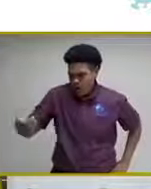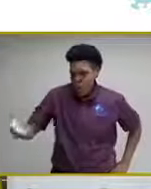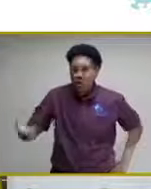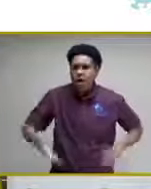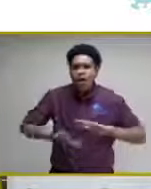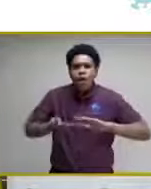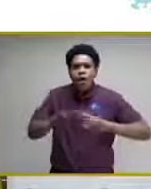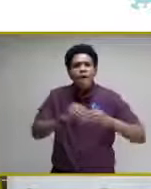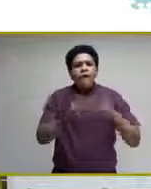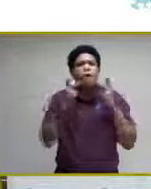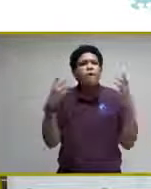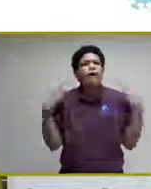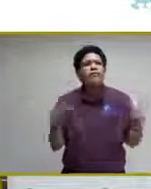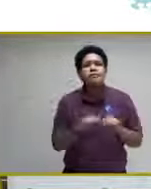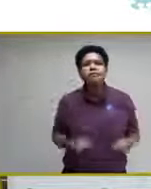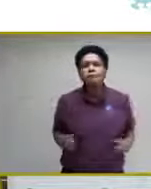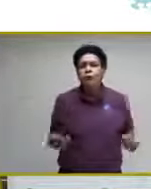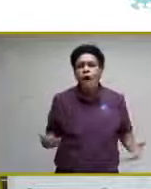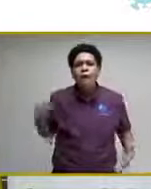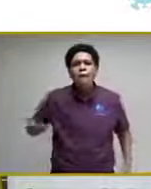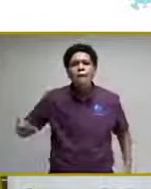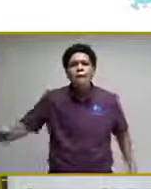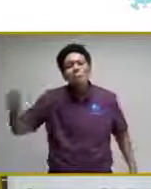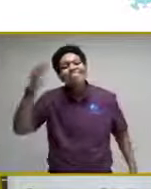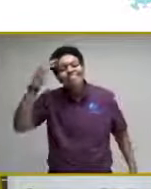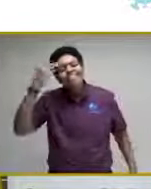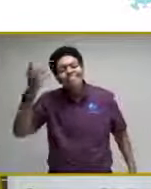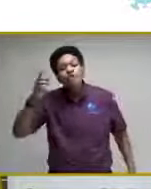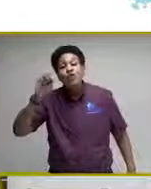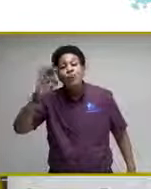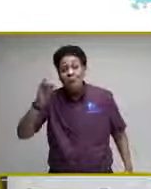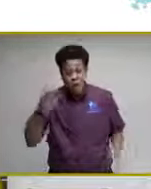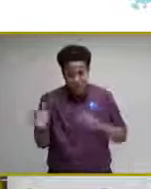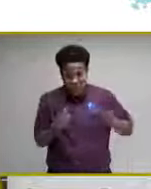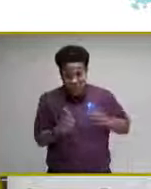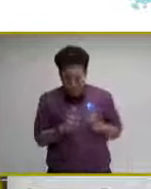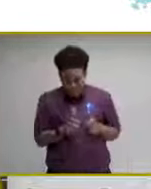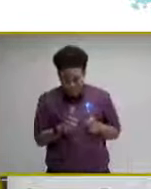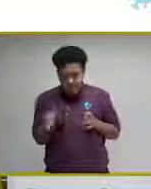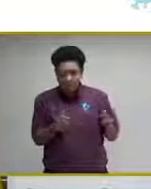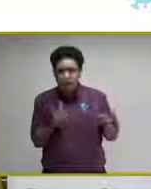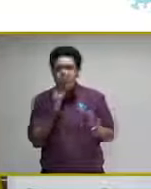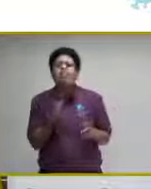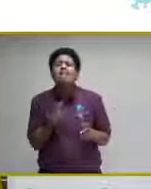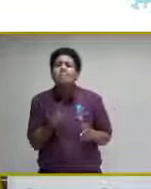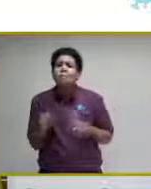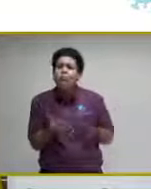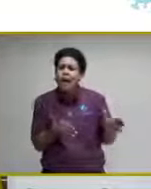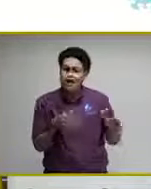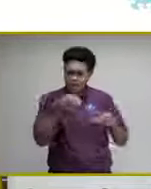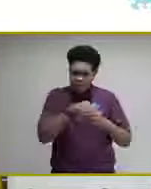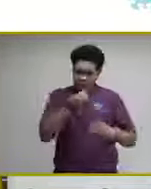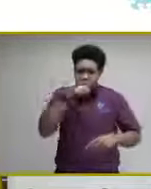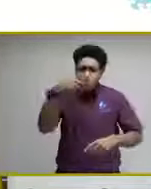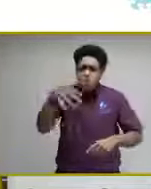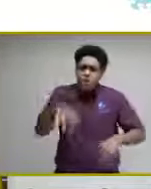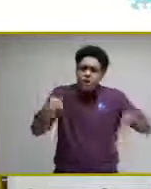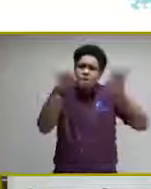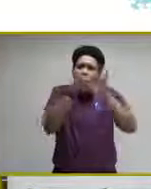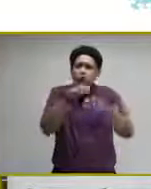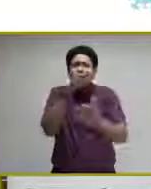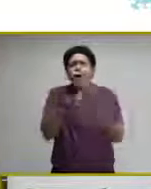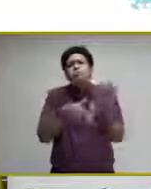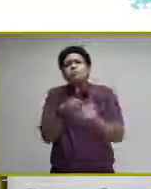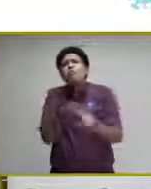health system. And so the micro-planning, the planning and micro-planning component are critical aspects